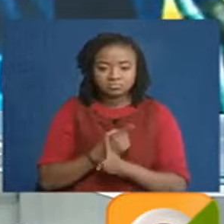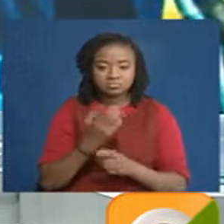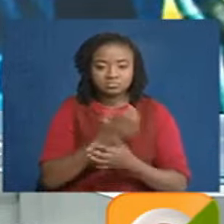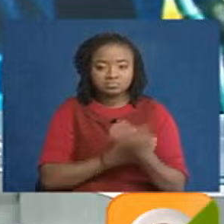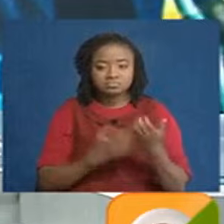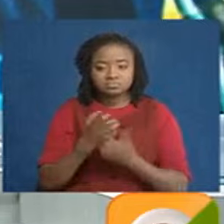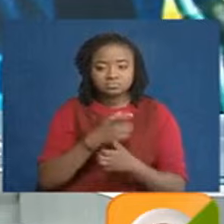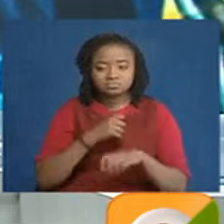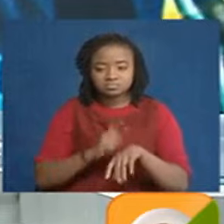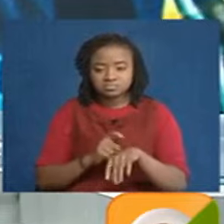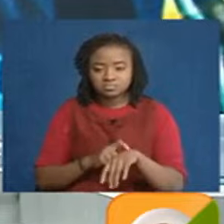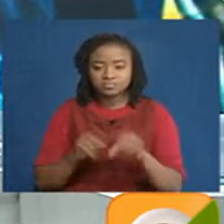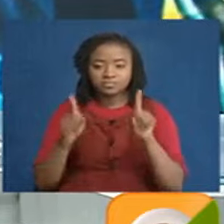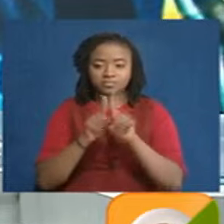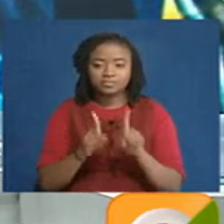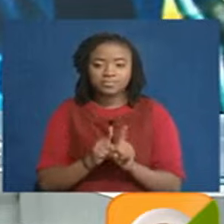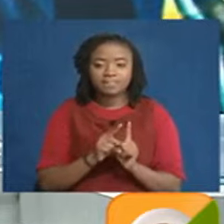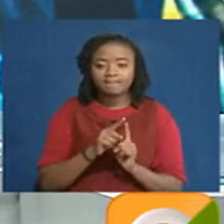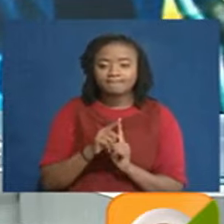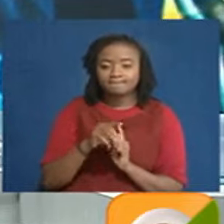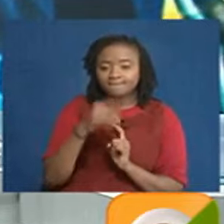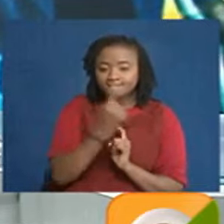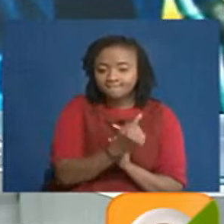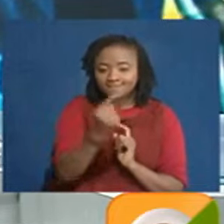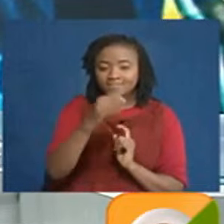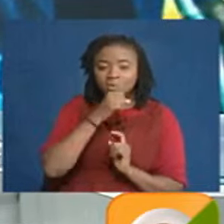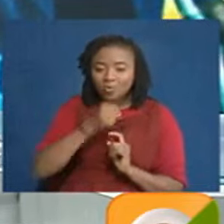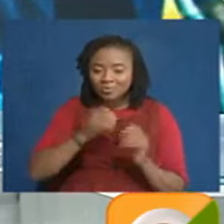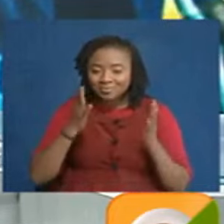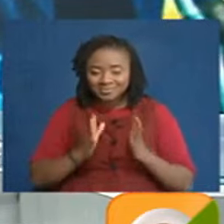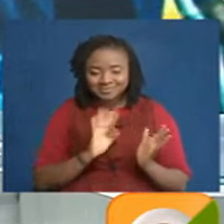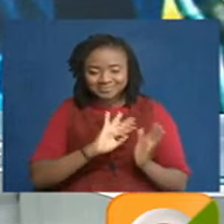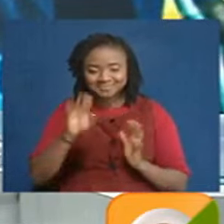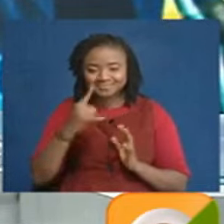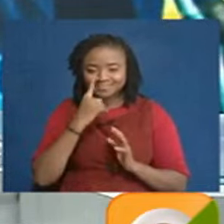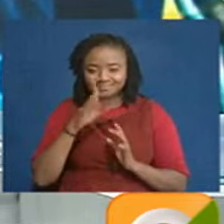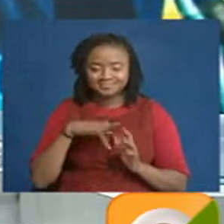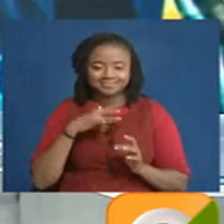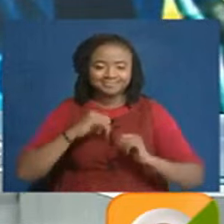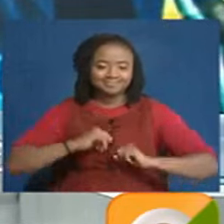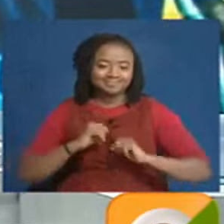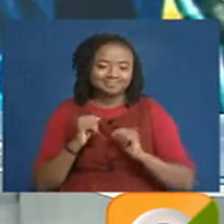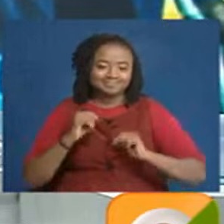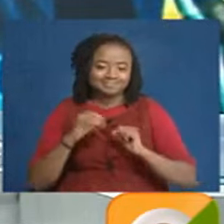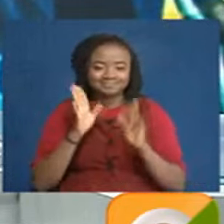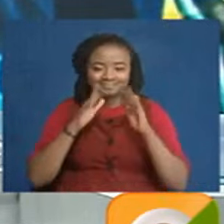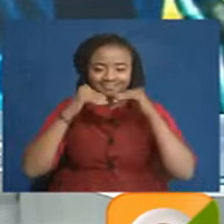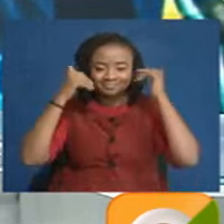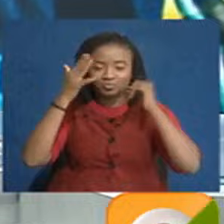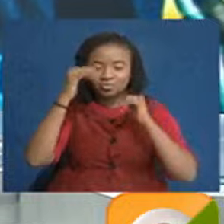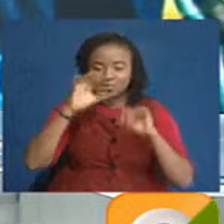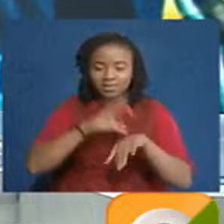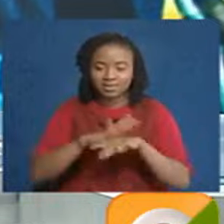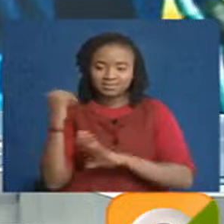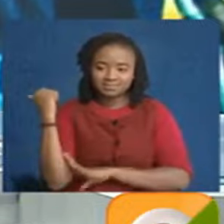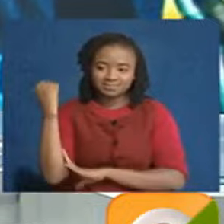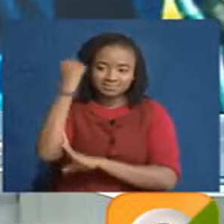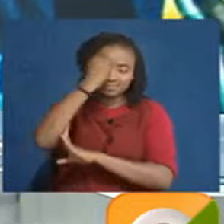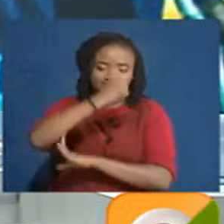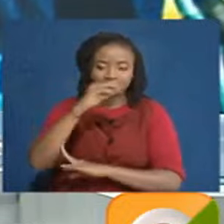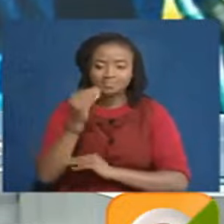as Crispino Tino reports, each elder went home smiling after receiving goodies including blankets and